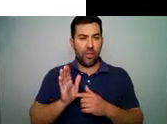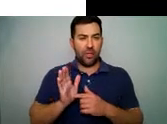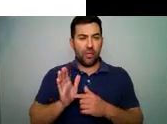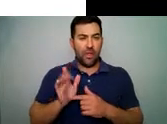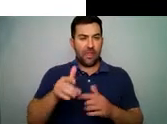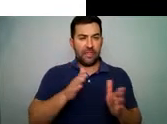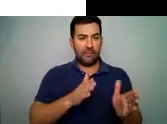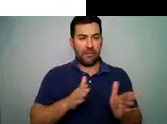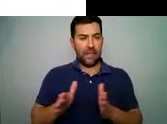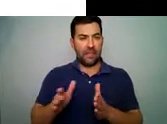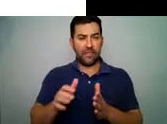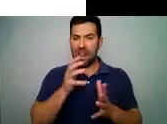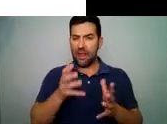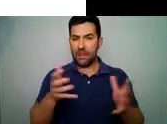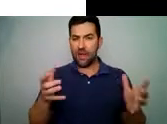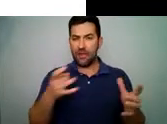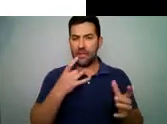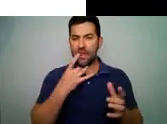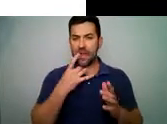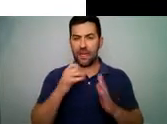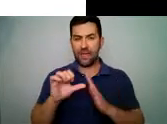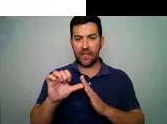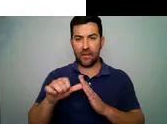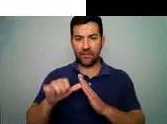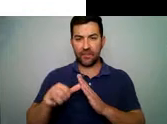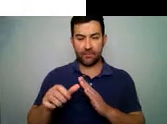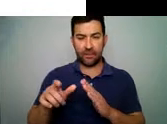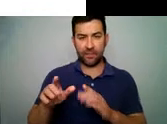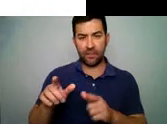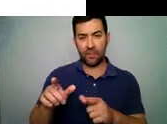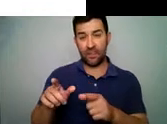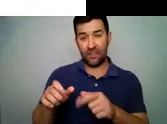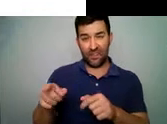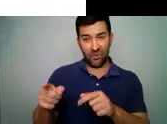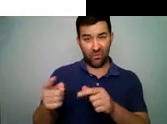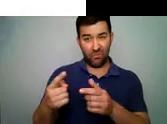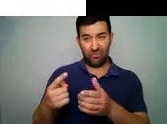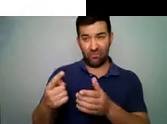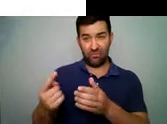this plan, but Breen, can you address any questions about lighting?